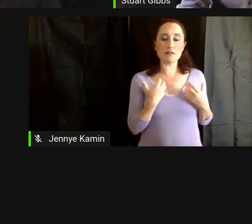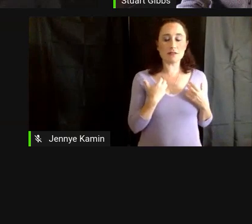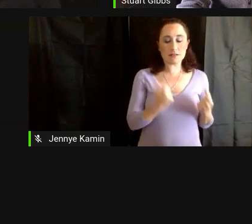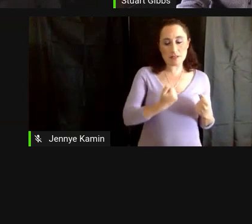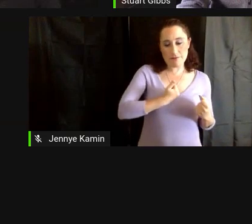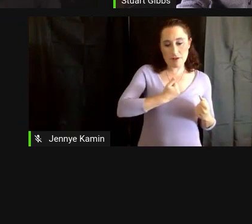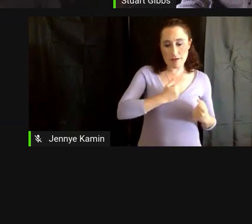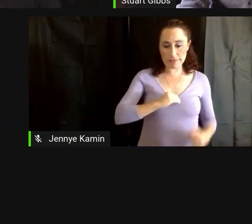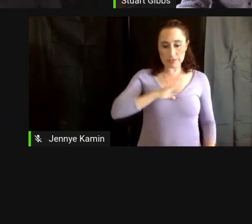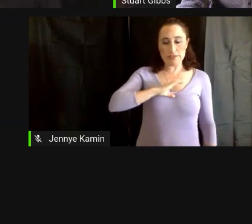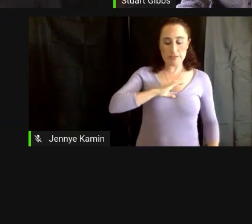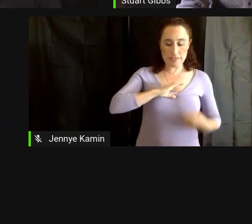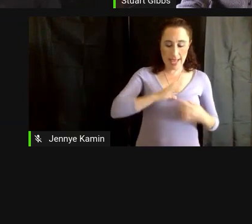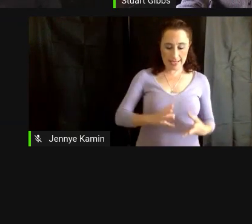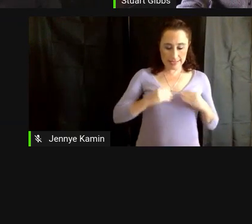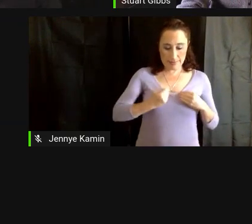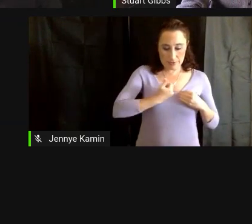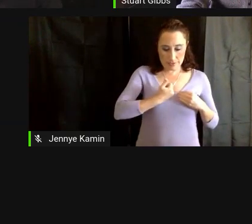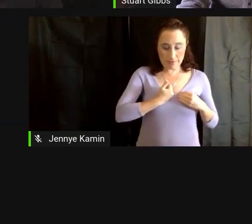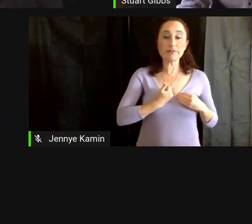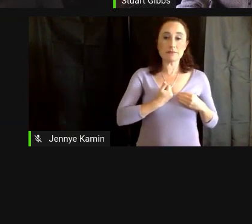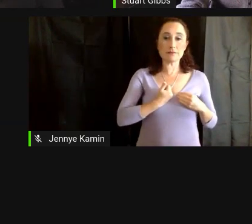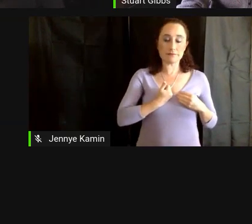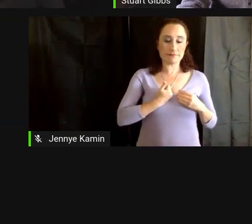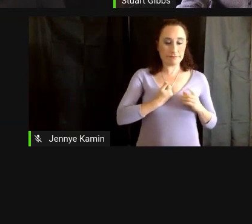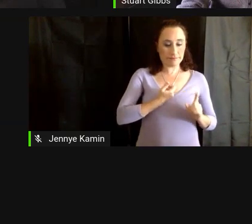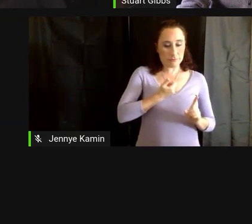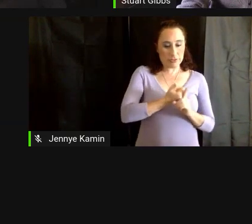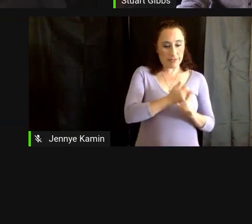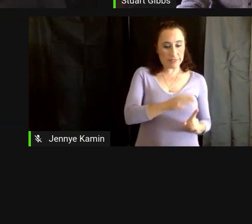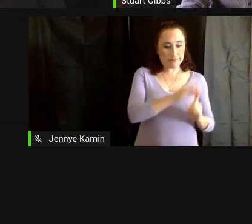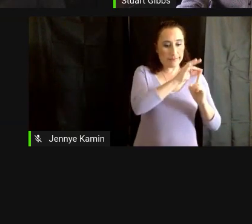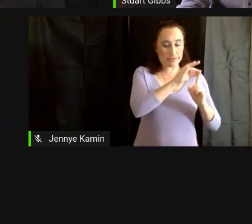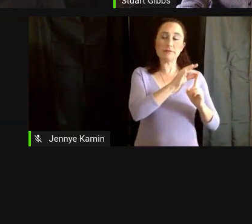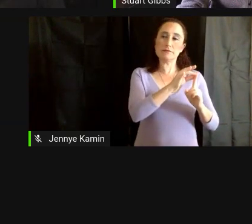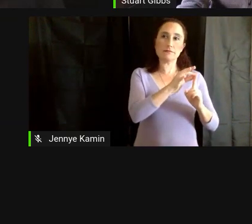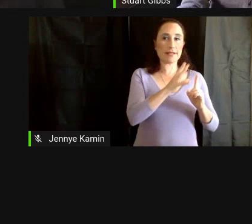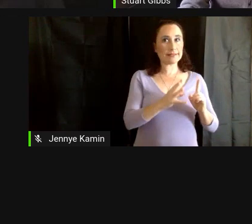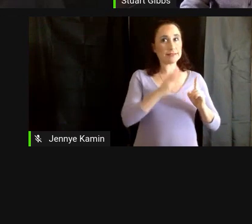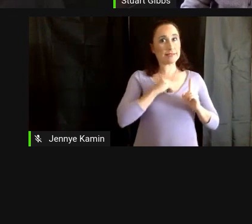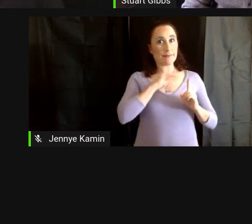she is and recognize that she's a special person. So